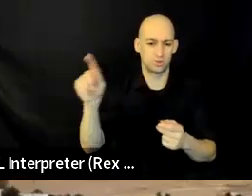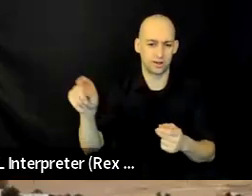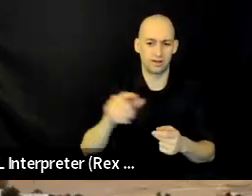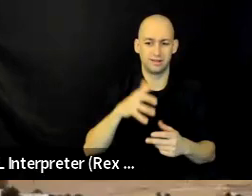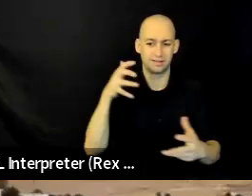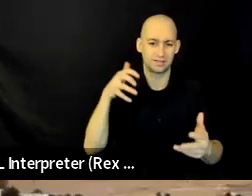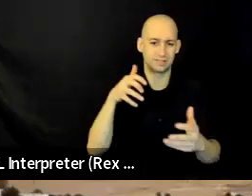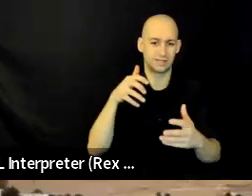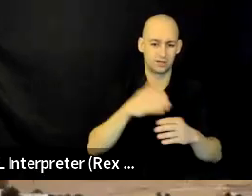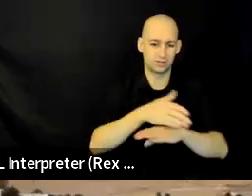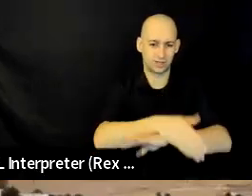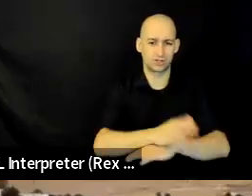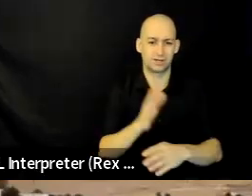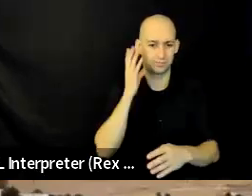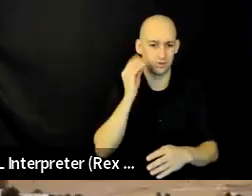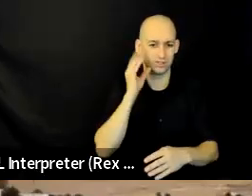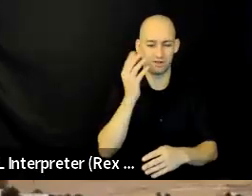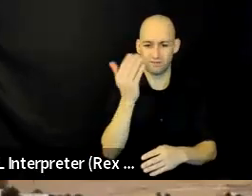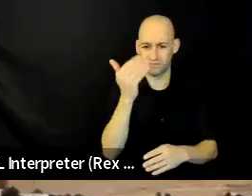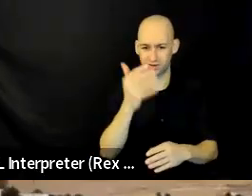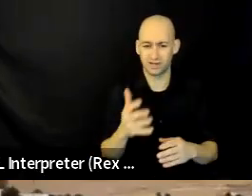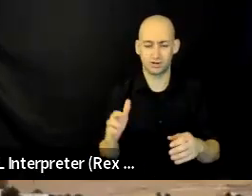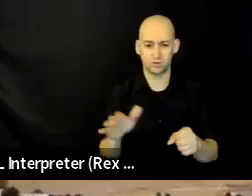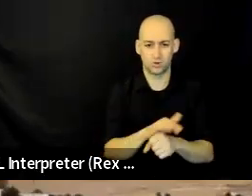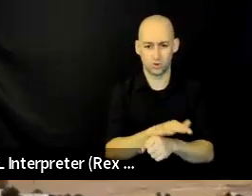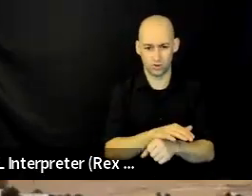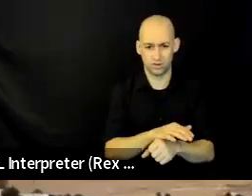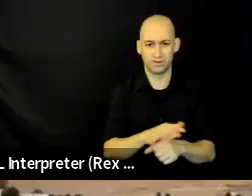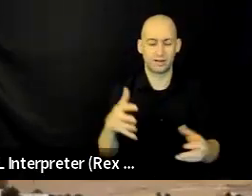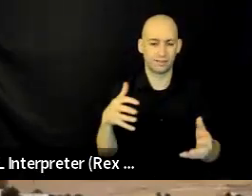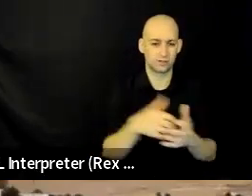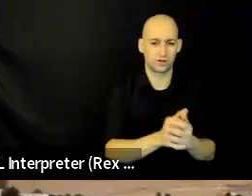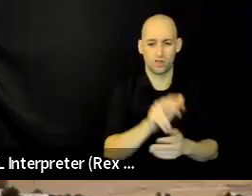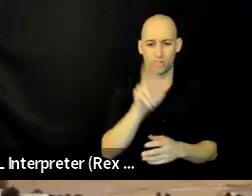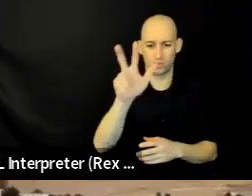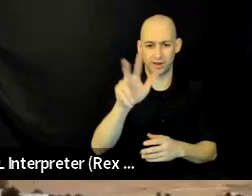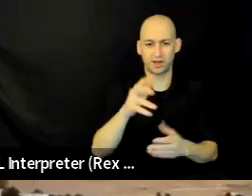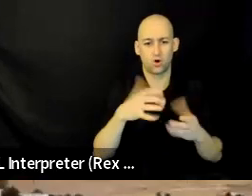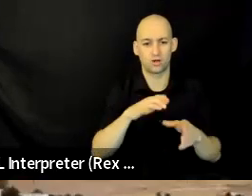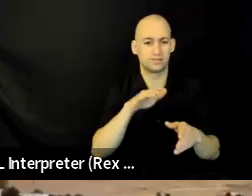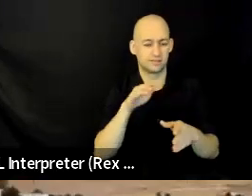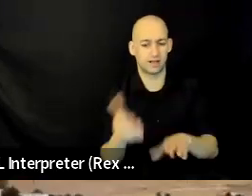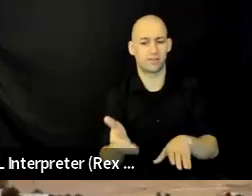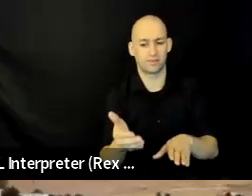experienced 15 total collisions. 3 of those were fatal, a collision rate nearly twice the